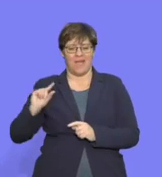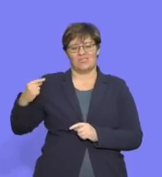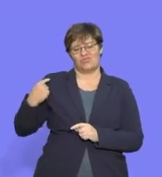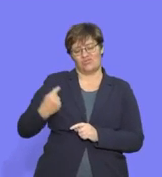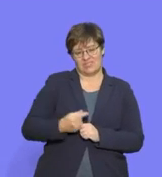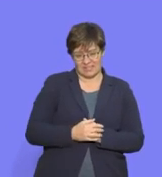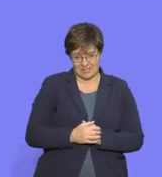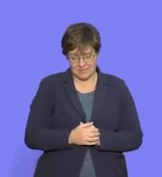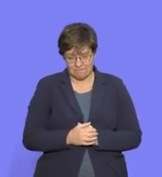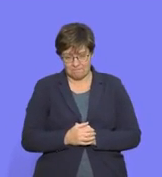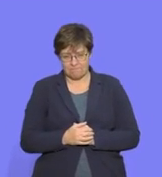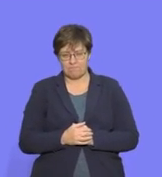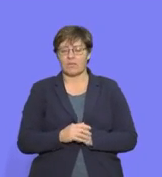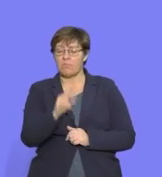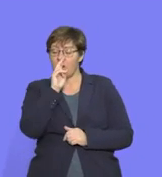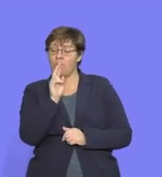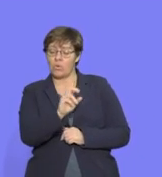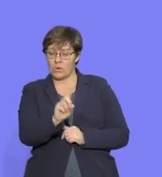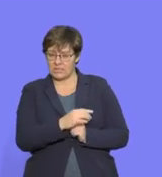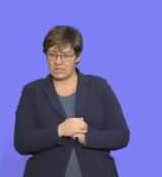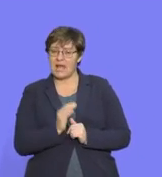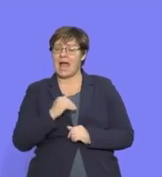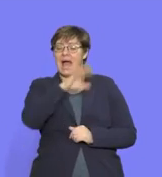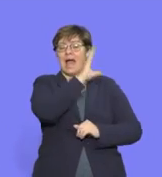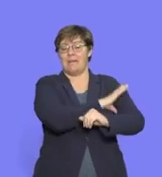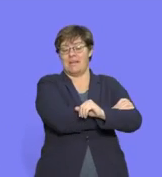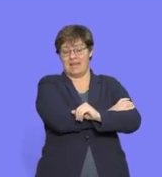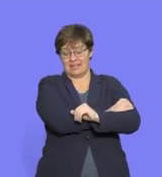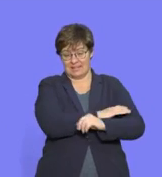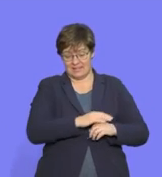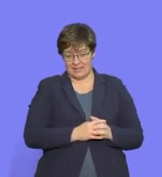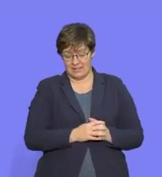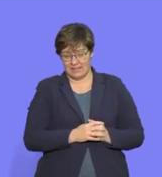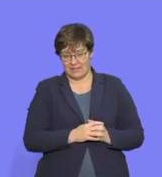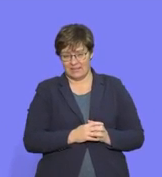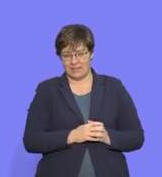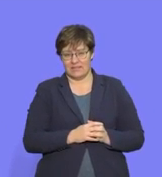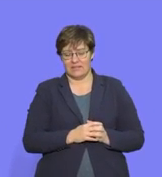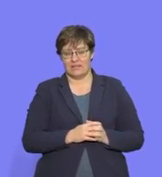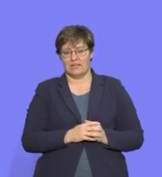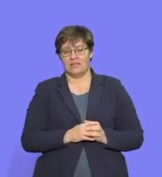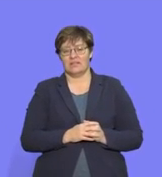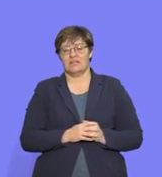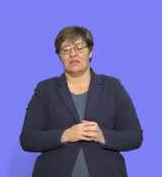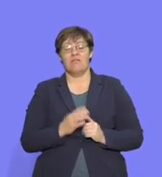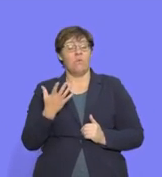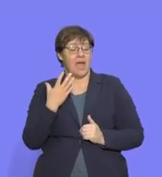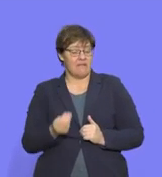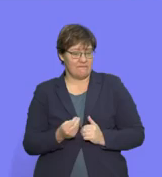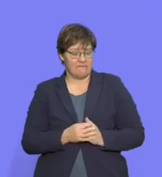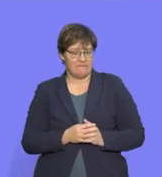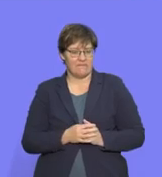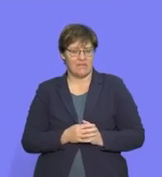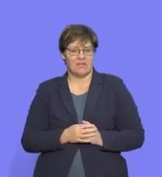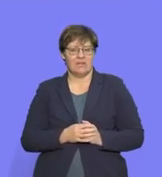we have to look for, right, make sure, is high blood pressure. And that is when when we talk about